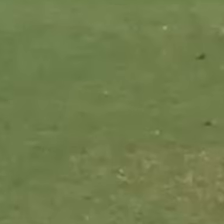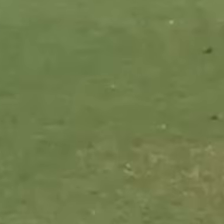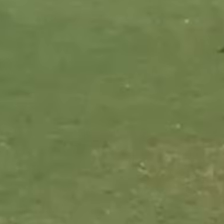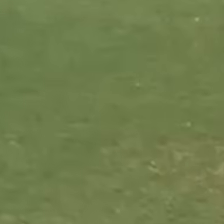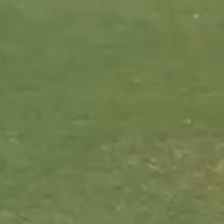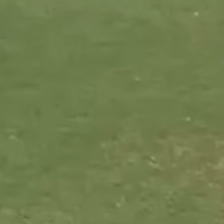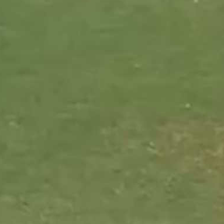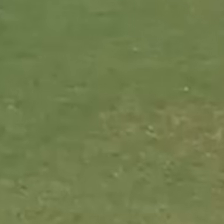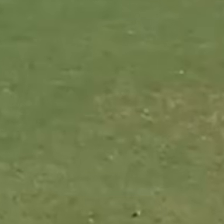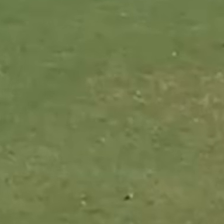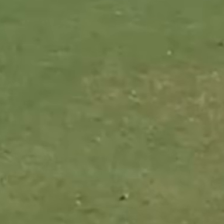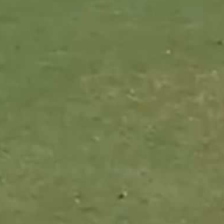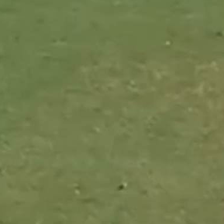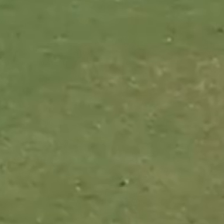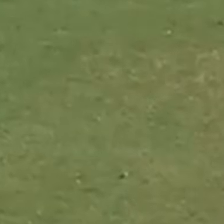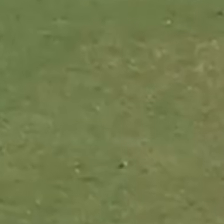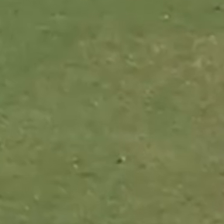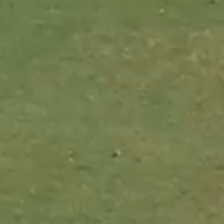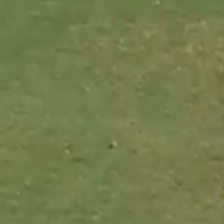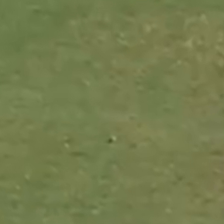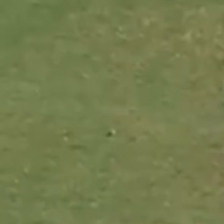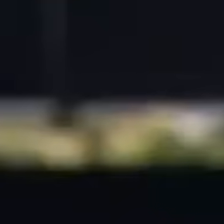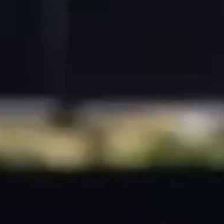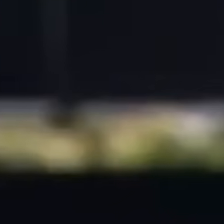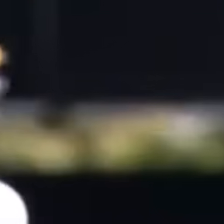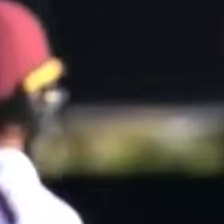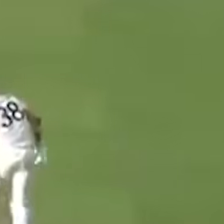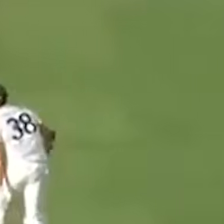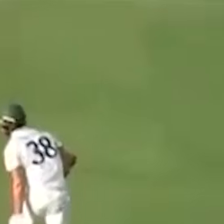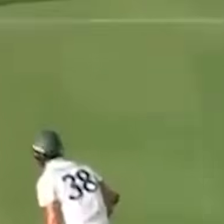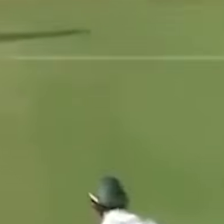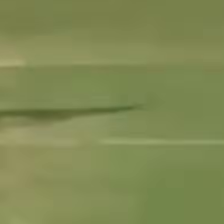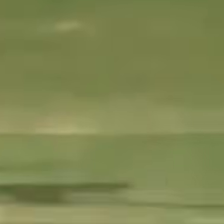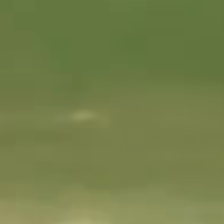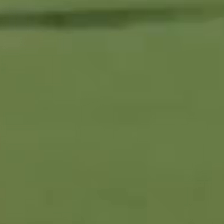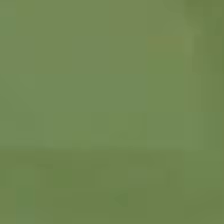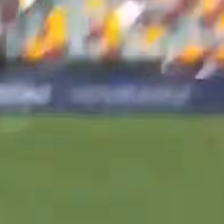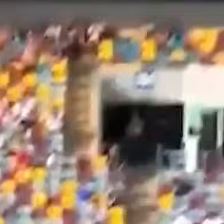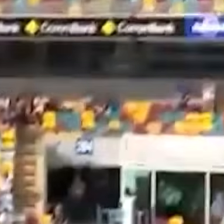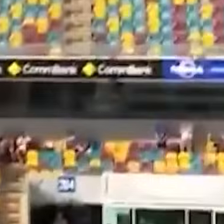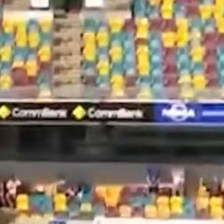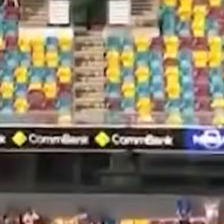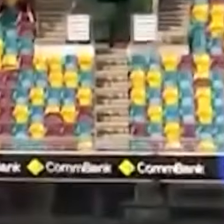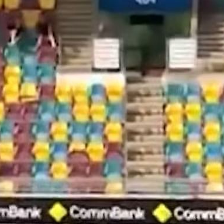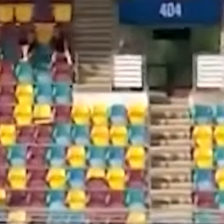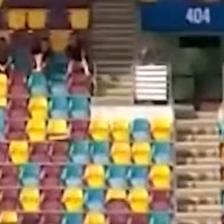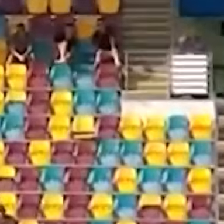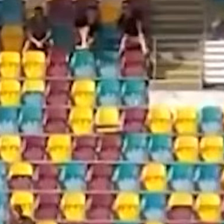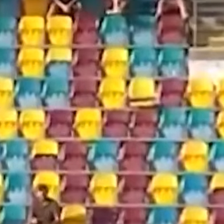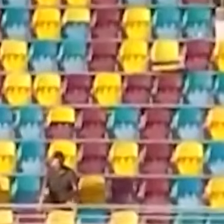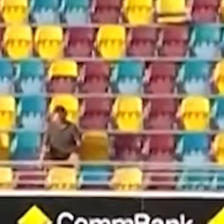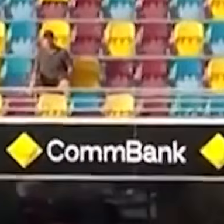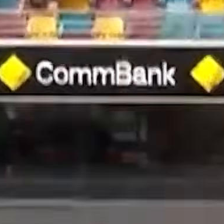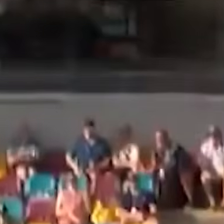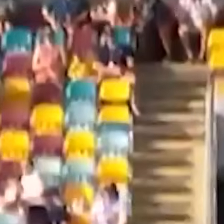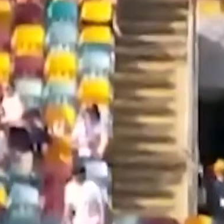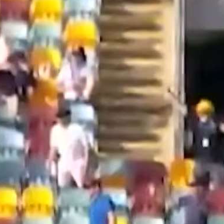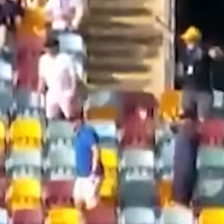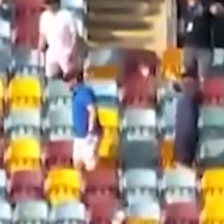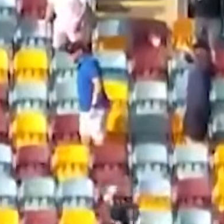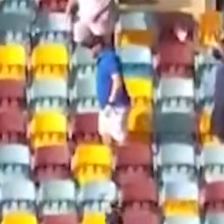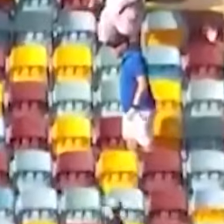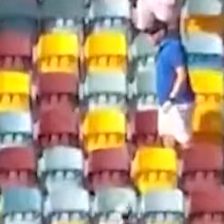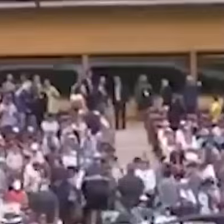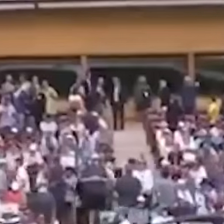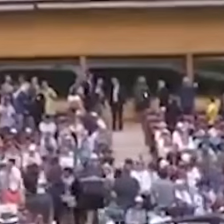would give him most credit. He took 26 wickets with best figures of 4 for 84 in January of 2024 against